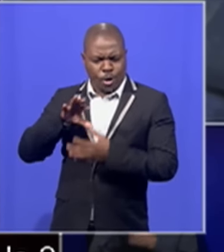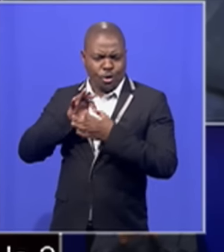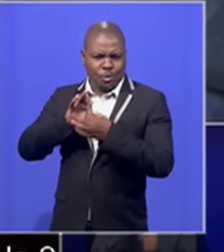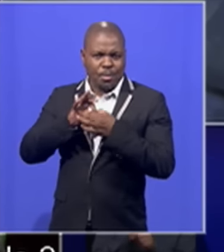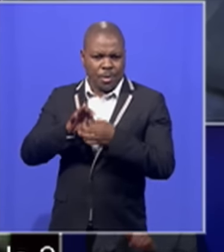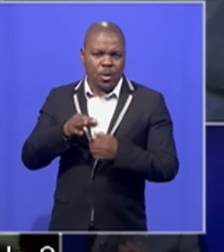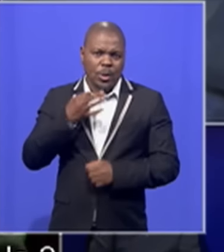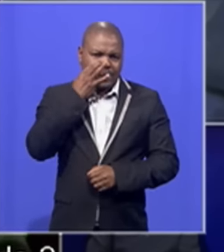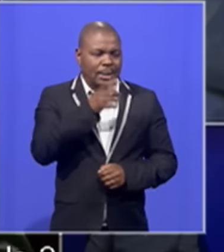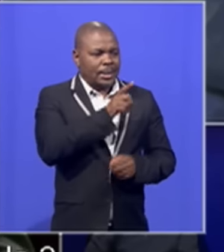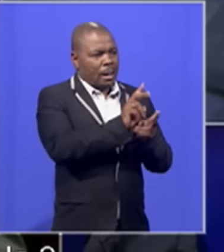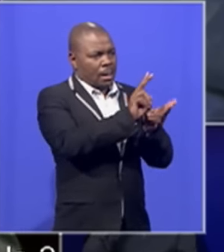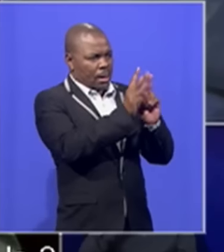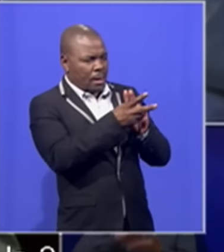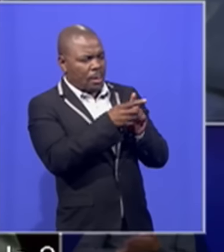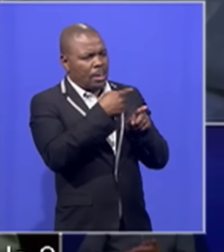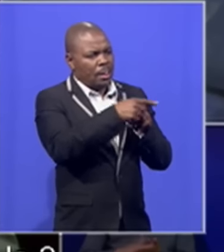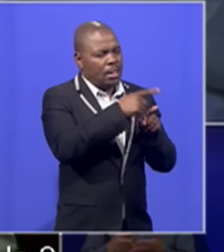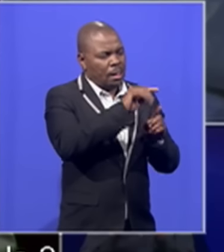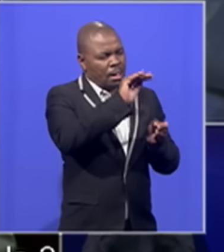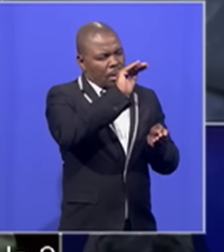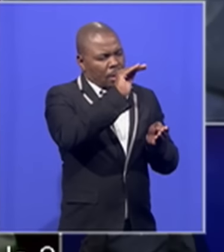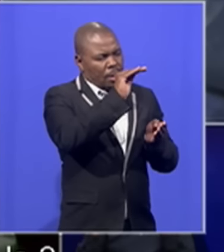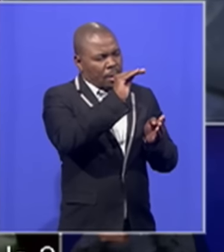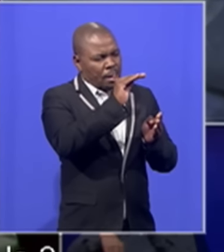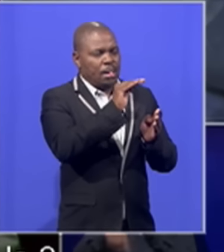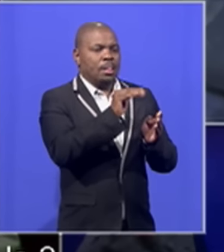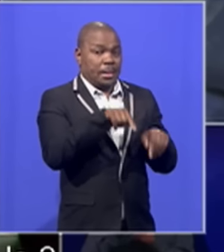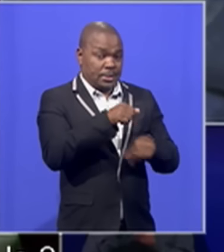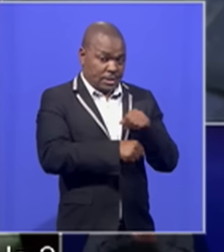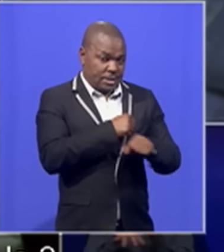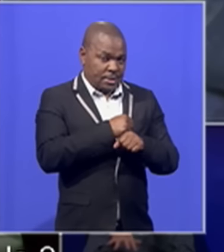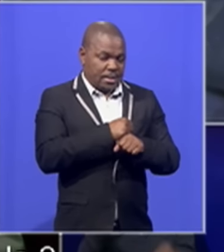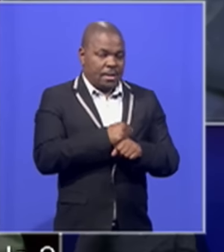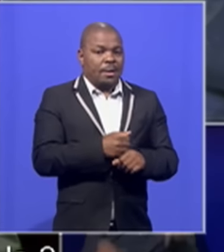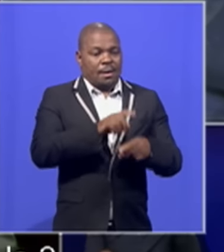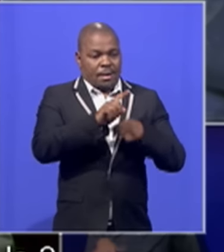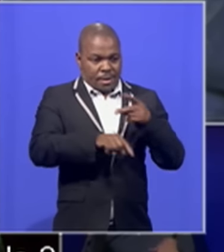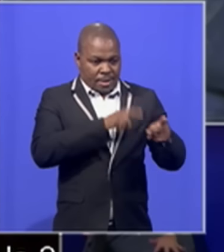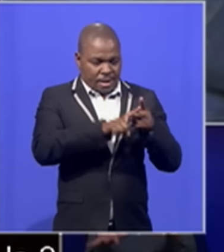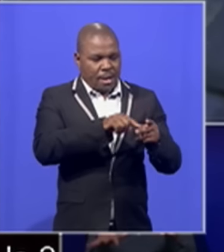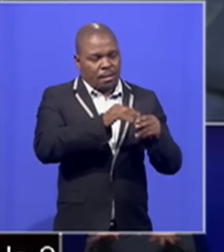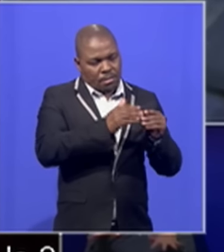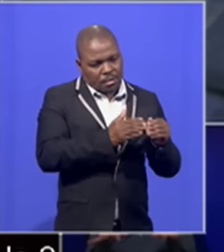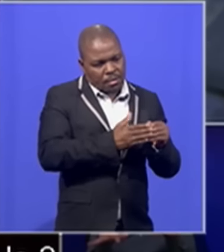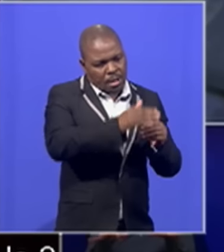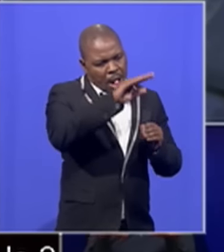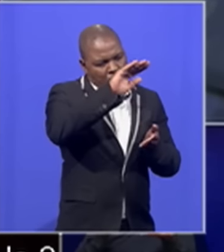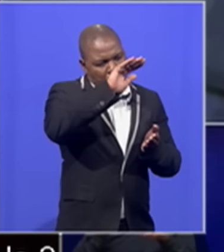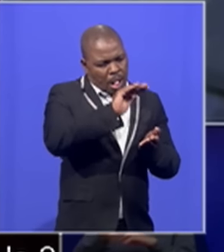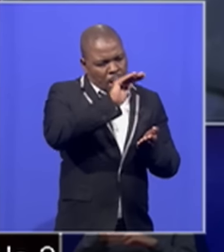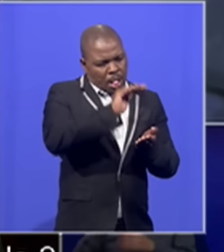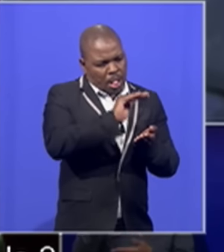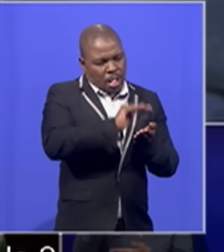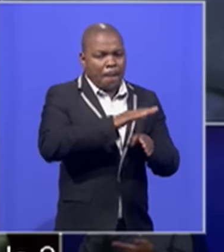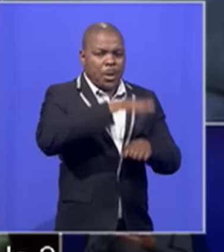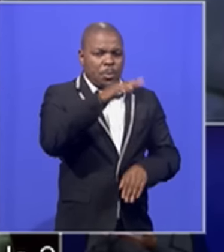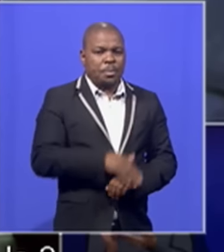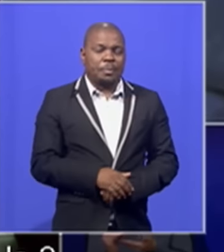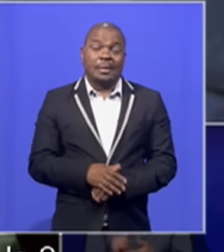public debt in the current year and then begin to reduce it. Despite